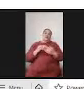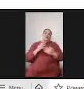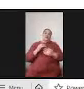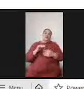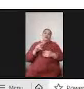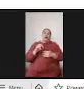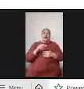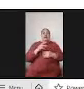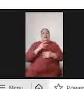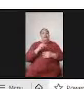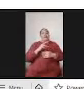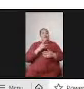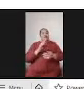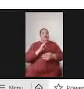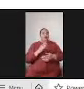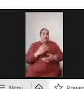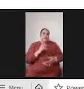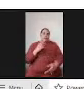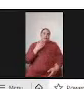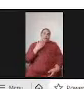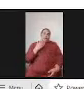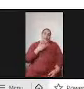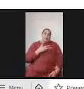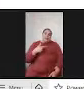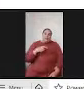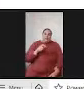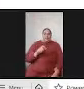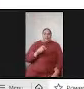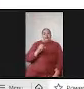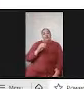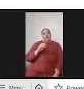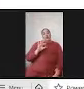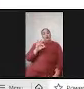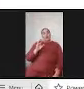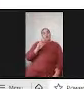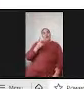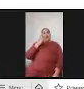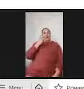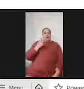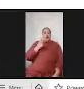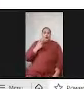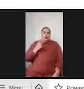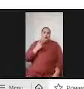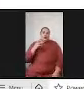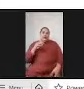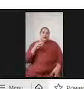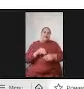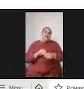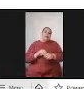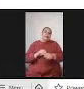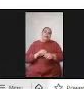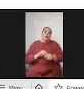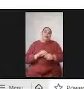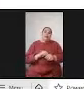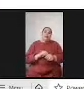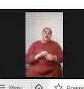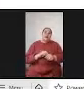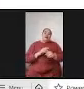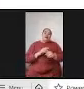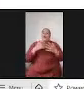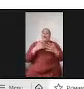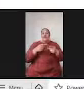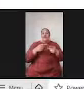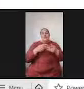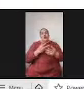Fisher. Thank you, Madam Chair. We will definitely look into off-the-shelf products that are